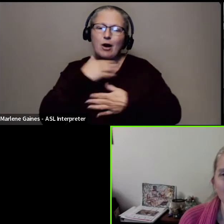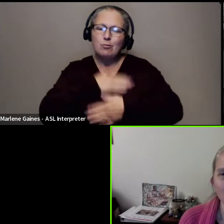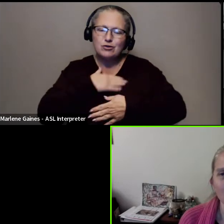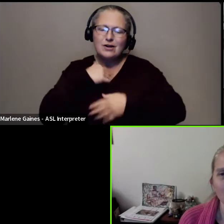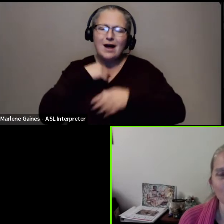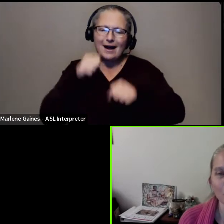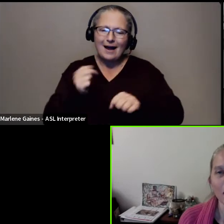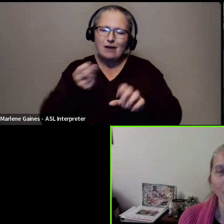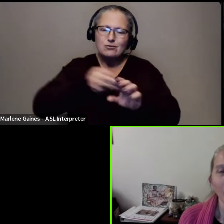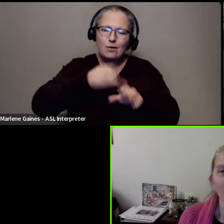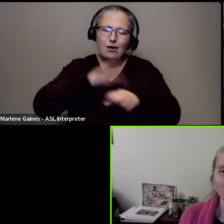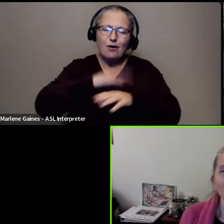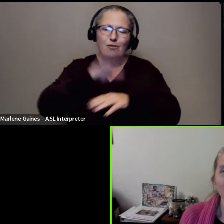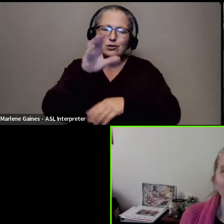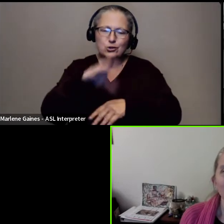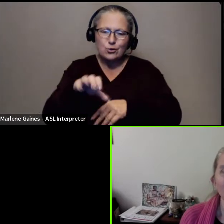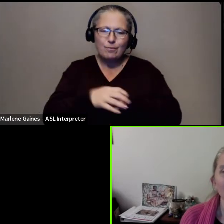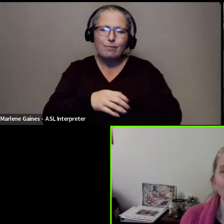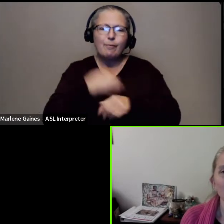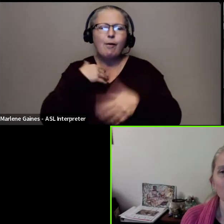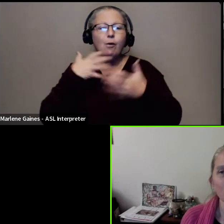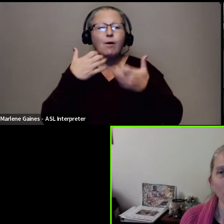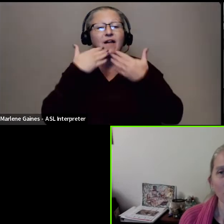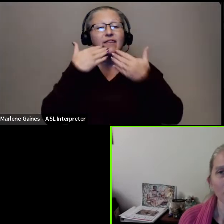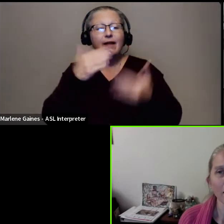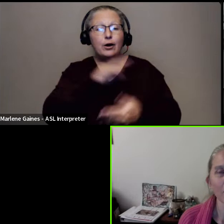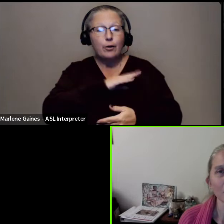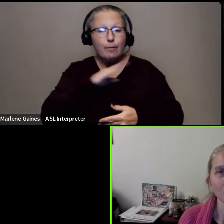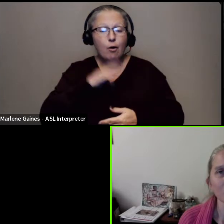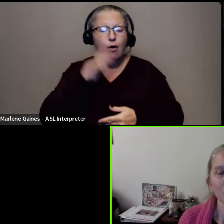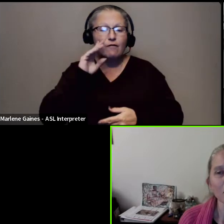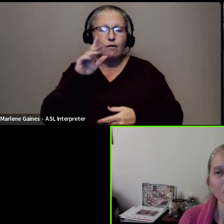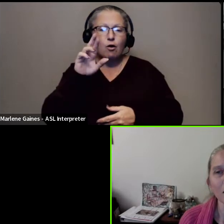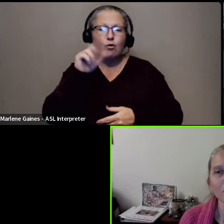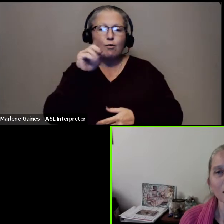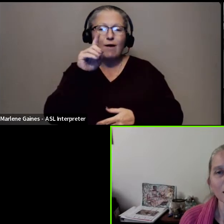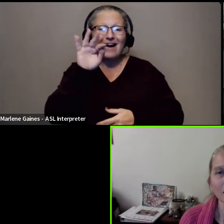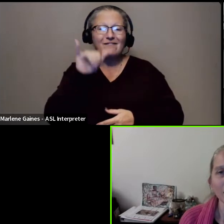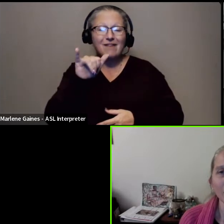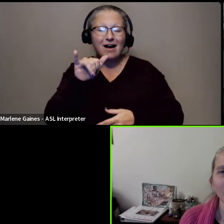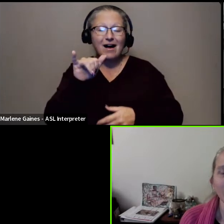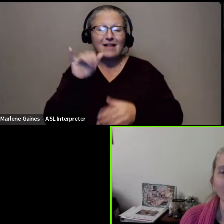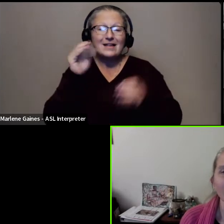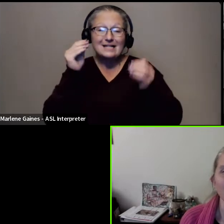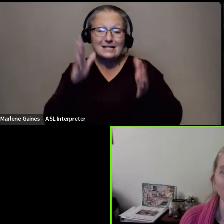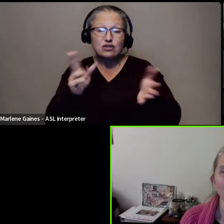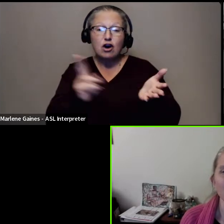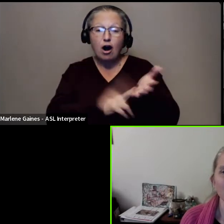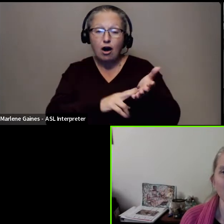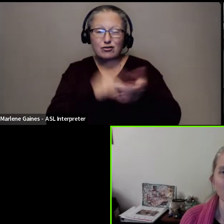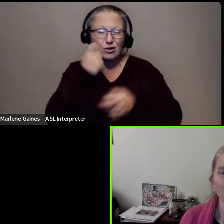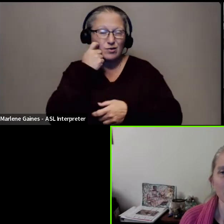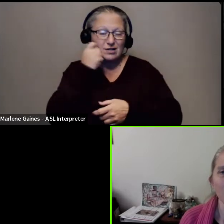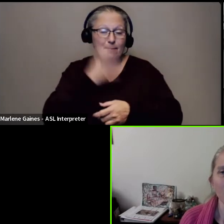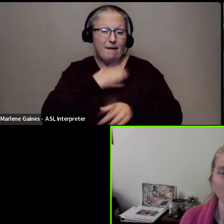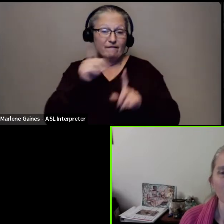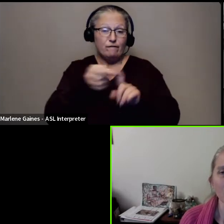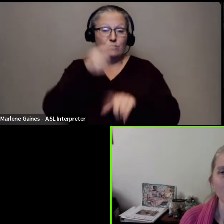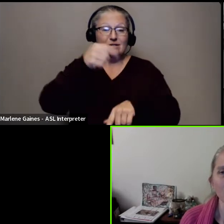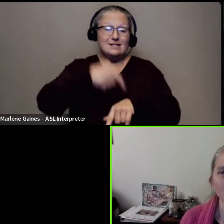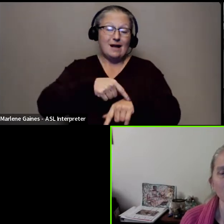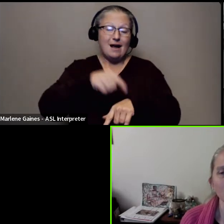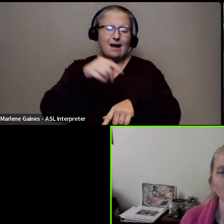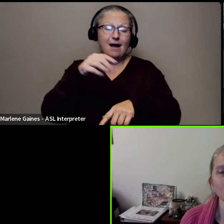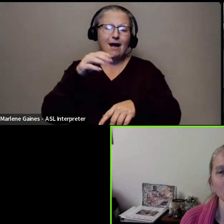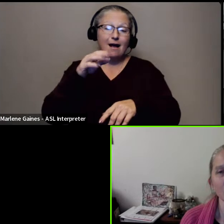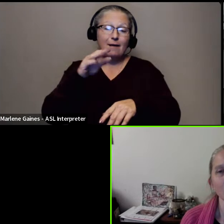being able to come on Zoom. I wanted to thank the board for ratifying our teacher contract recently. It was my first time being on